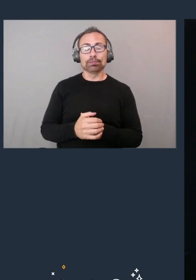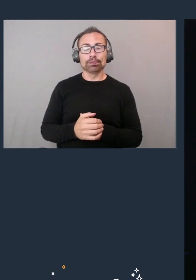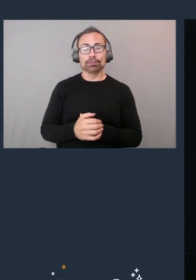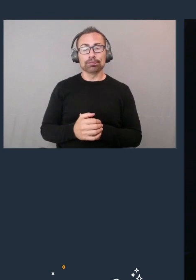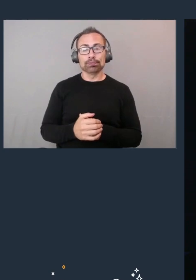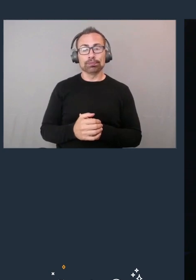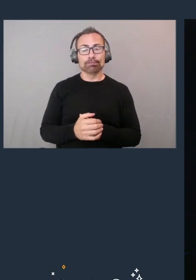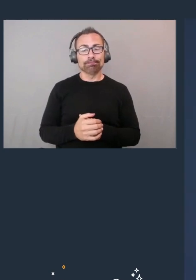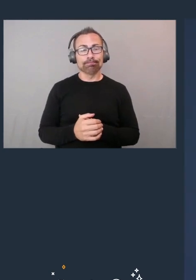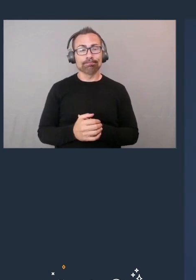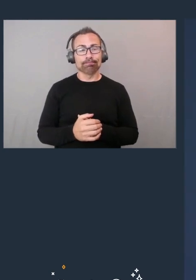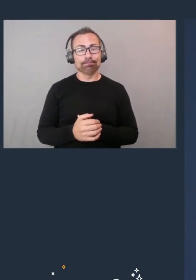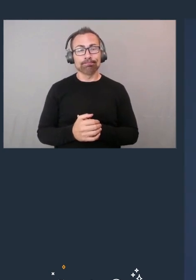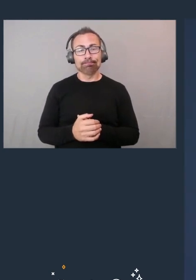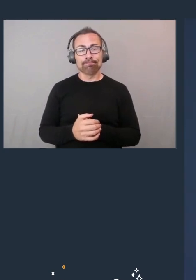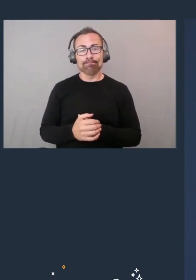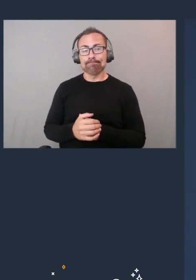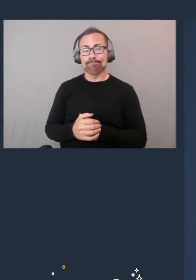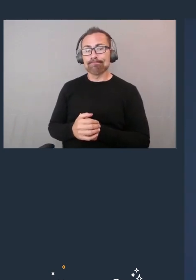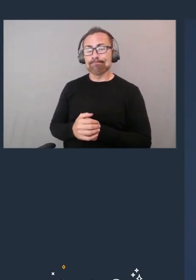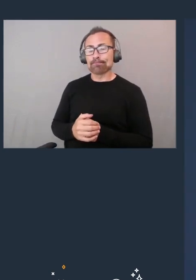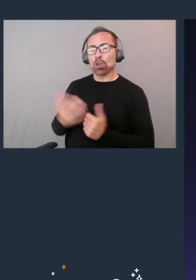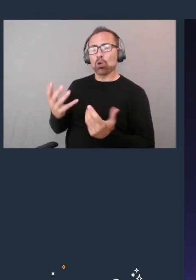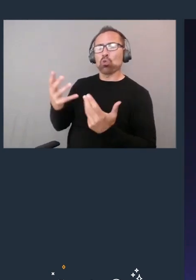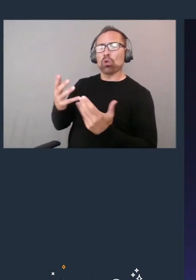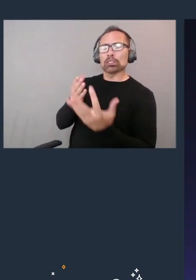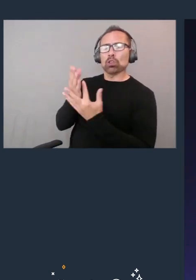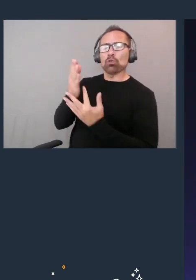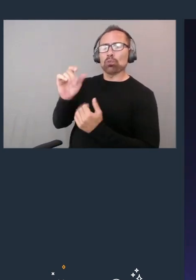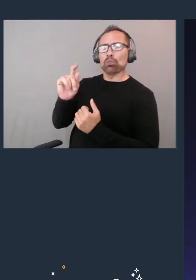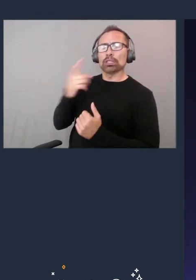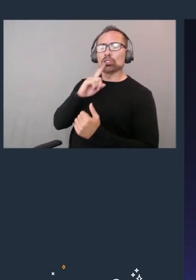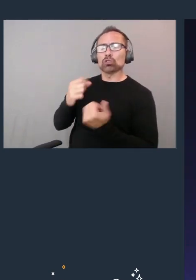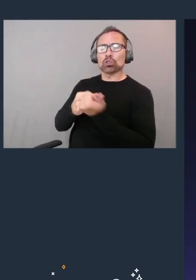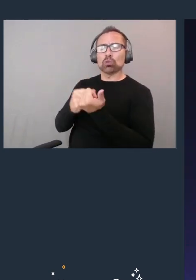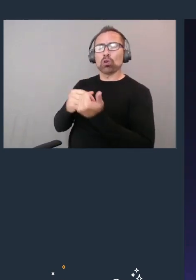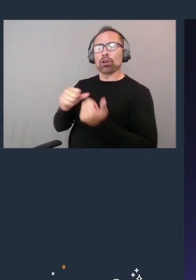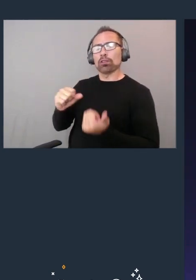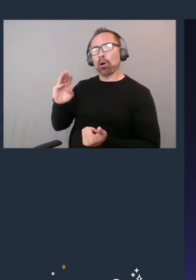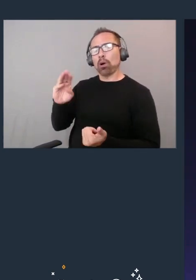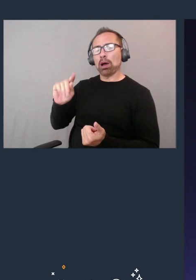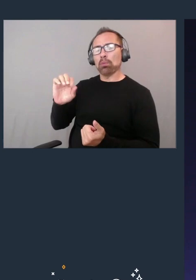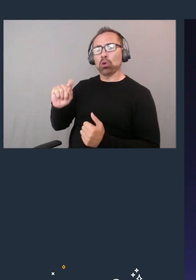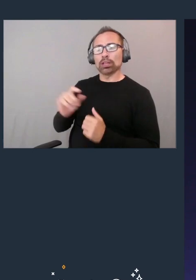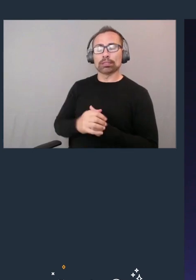support for Mount Point for S3? Yeah, so Mount Point for S3 is a client for